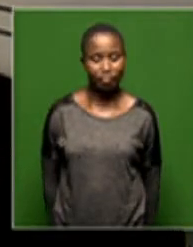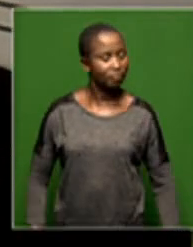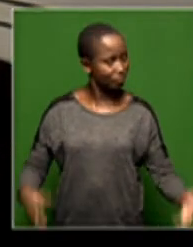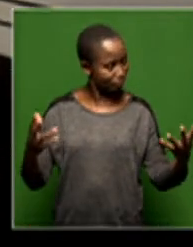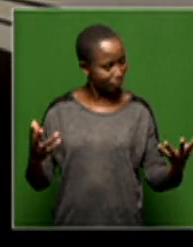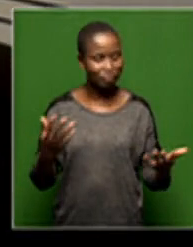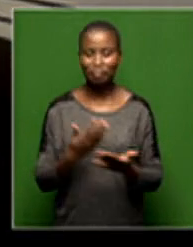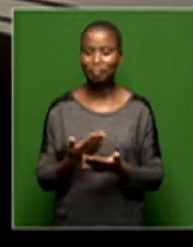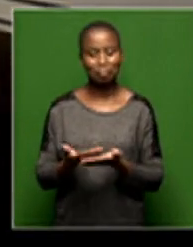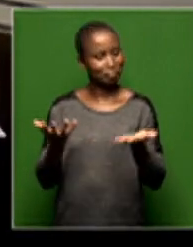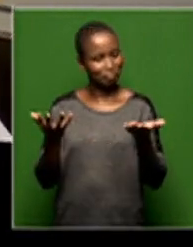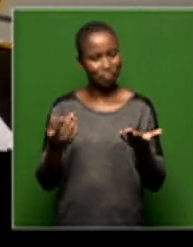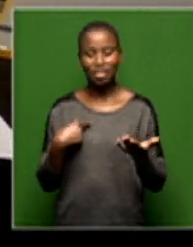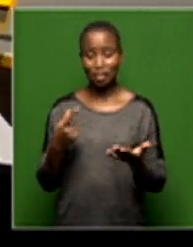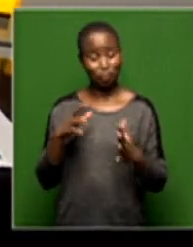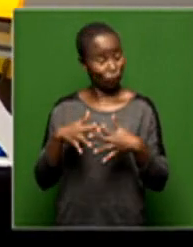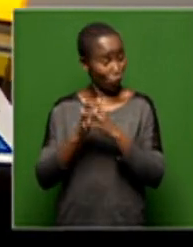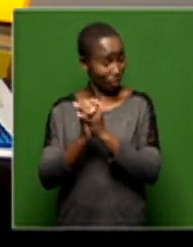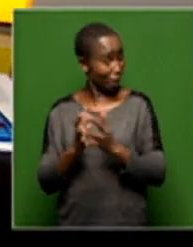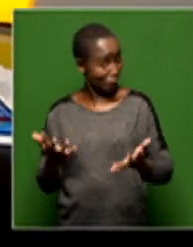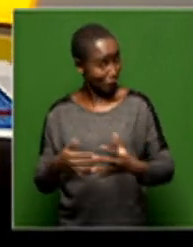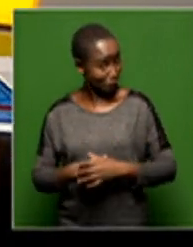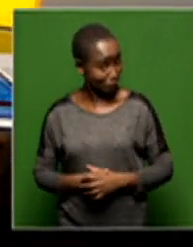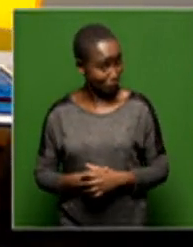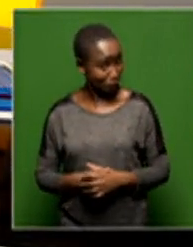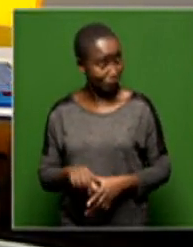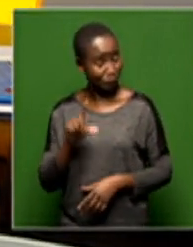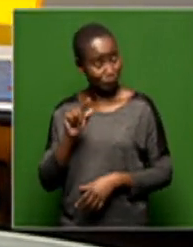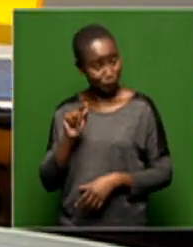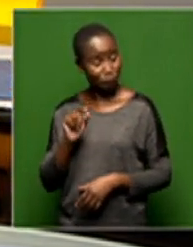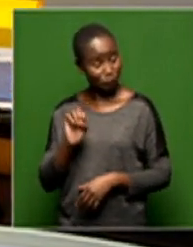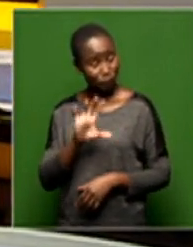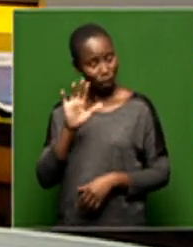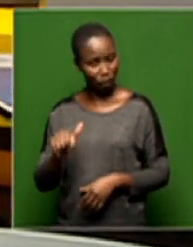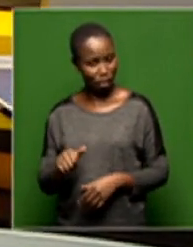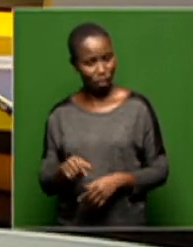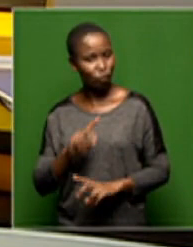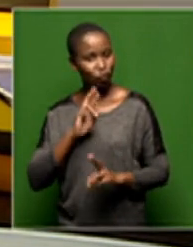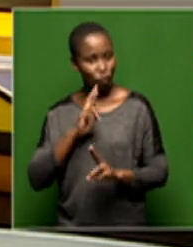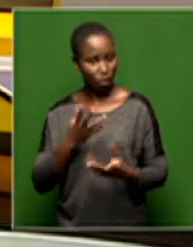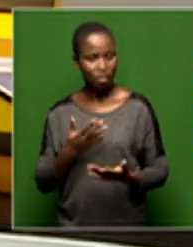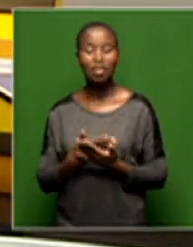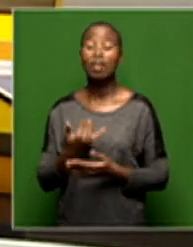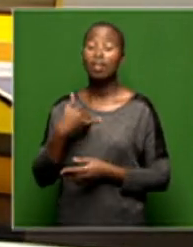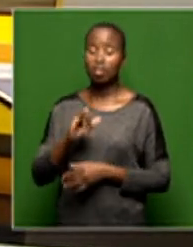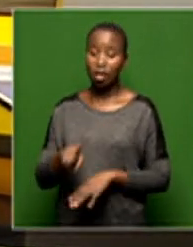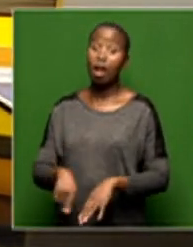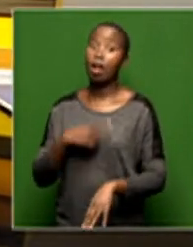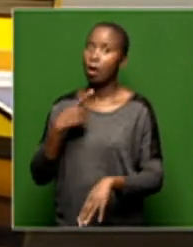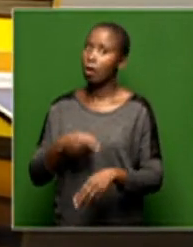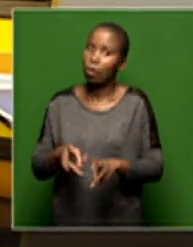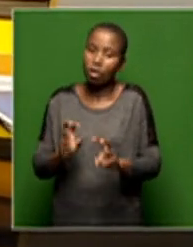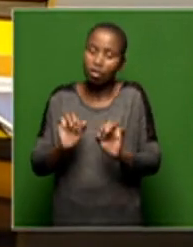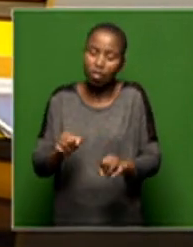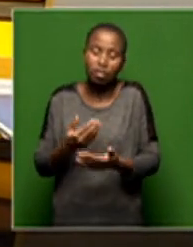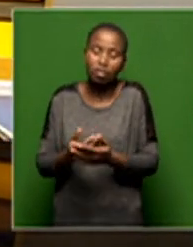Ah, so there we go. That's reconciliation. Well, according to South Africans. Yeah, still a long way to go. Yeah, indeed.